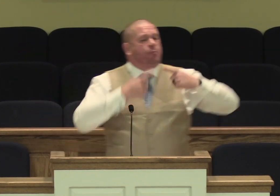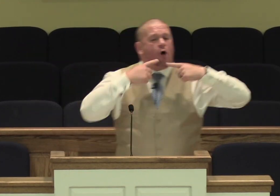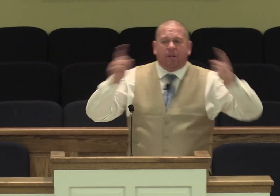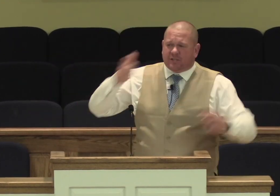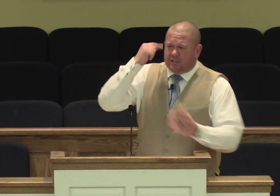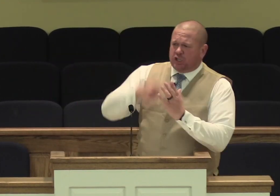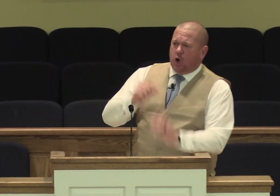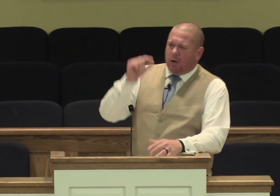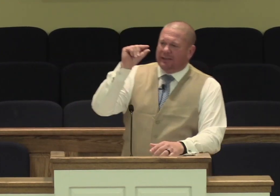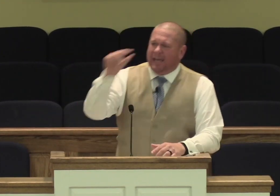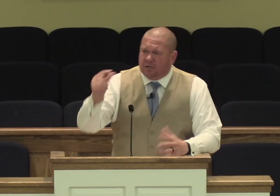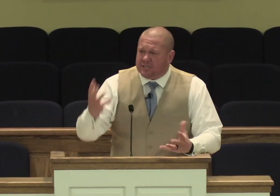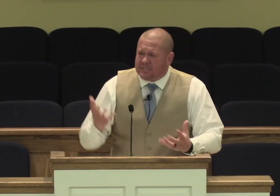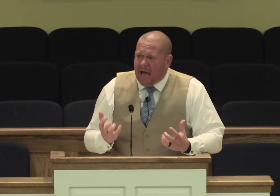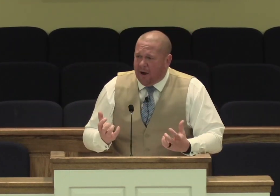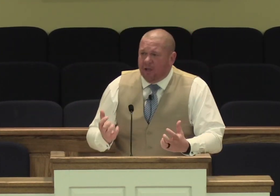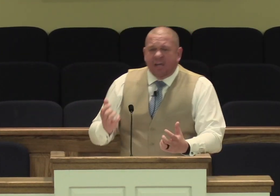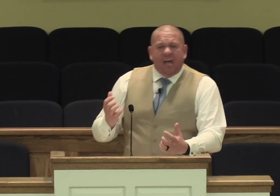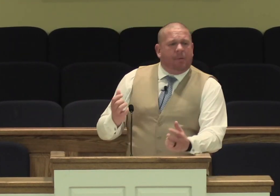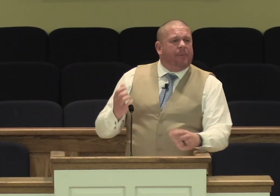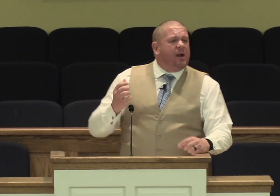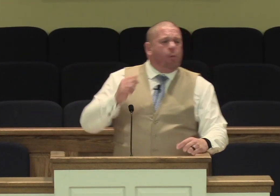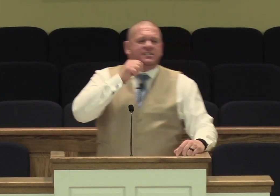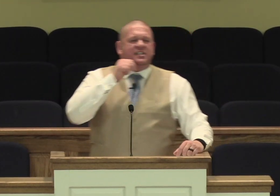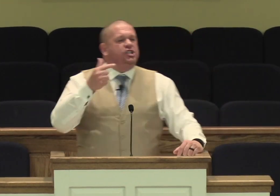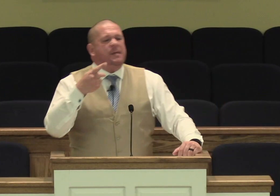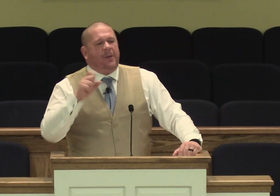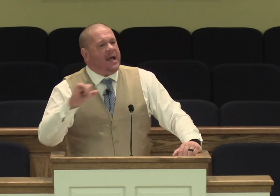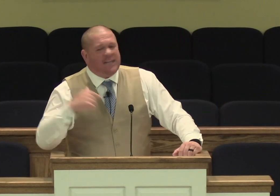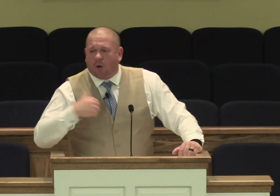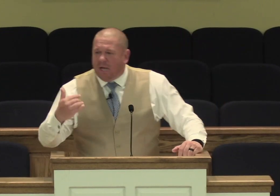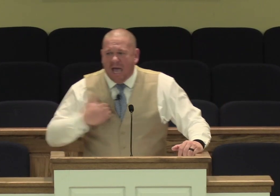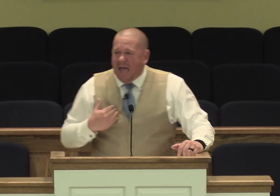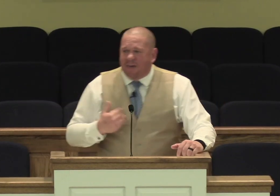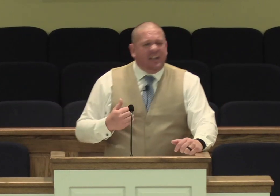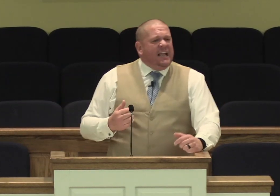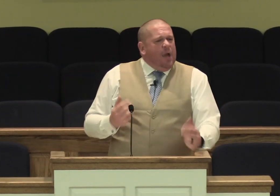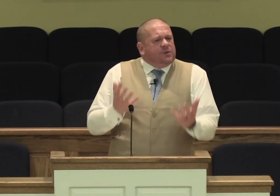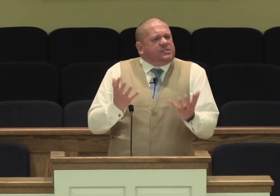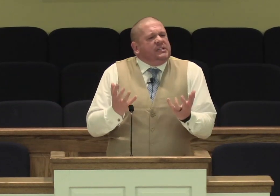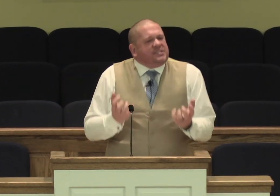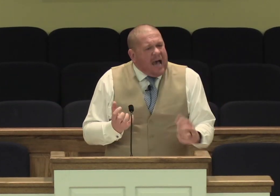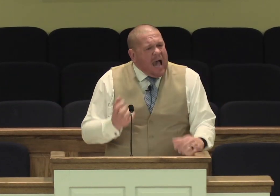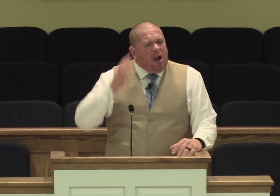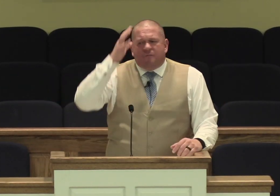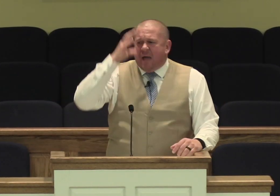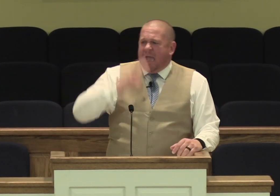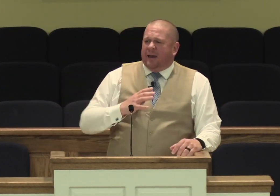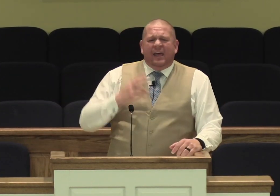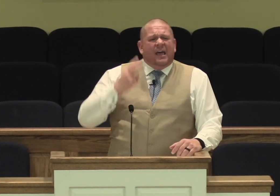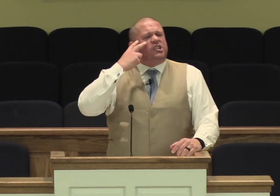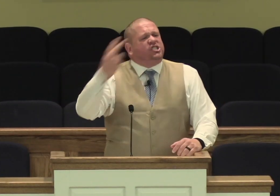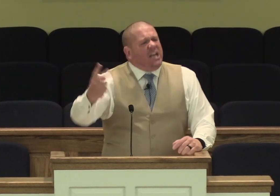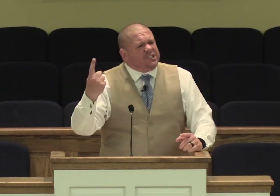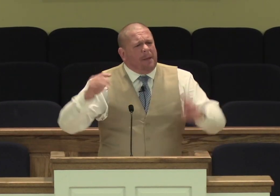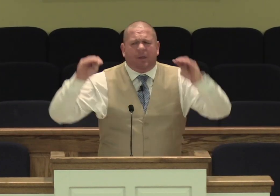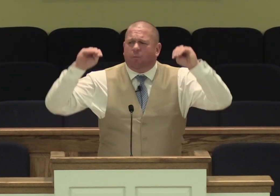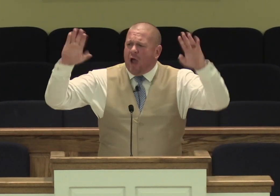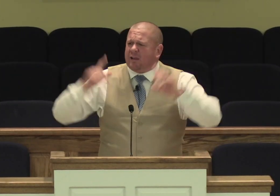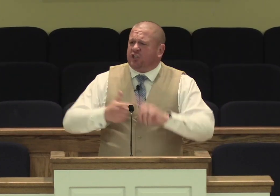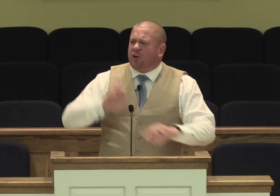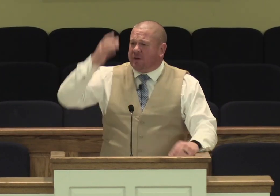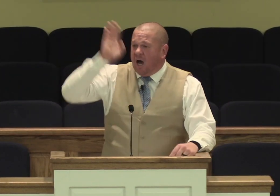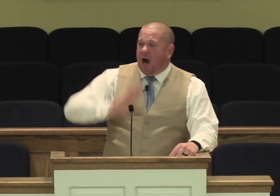it after the proclamation because they showed a little desire, but it wasn't a GPS like we have. It was the desire of man to see